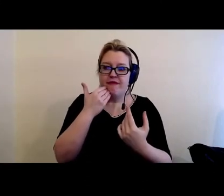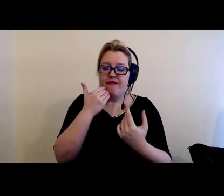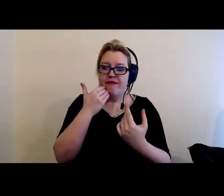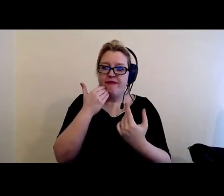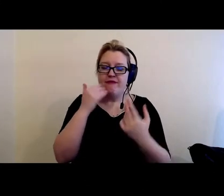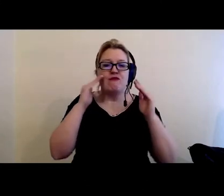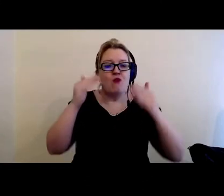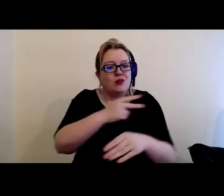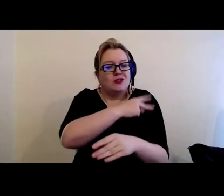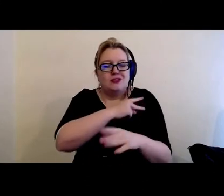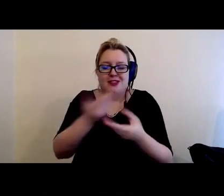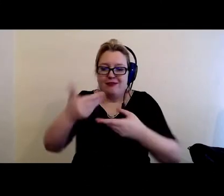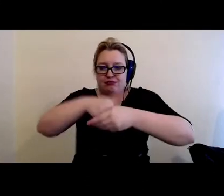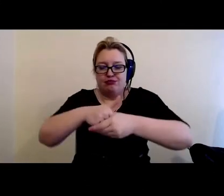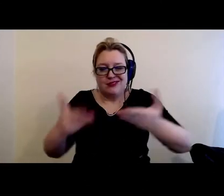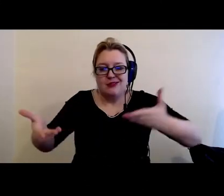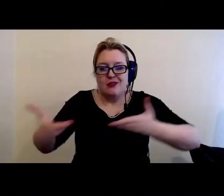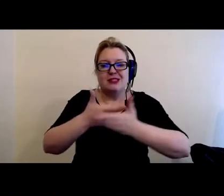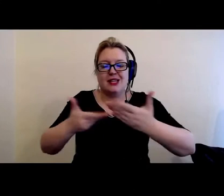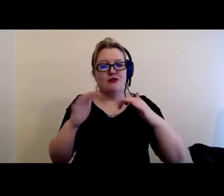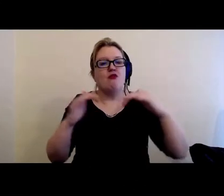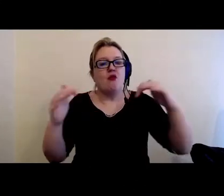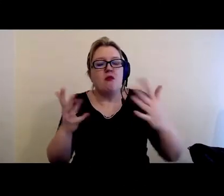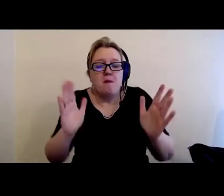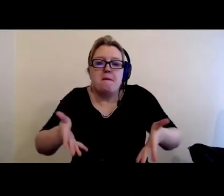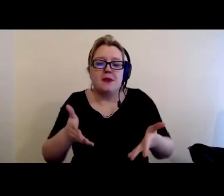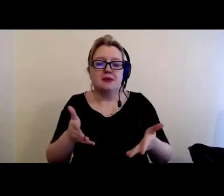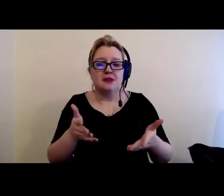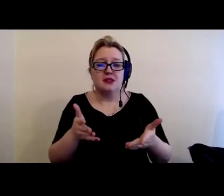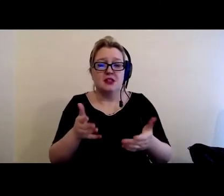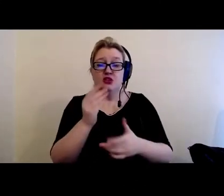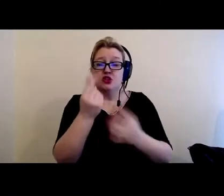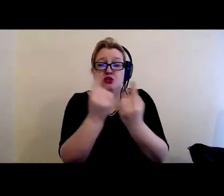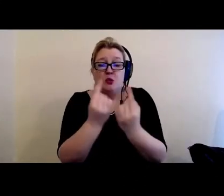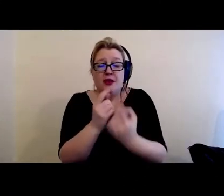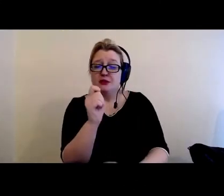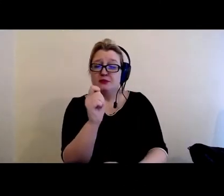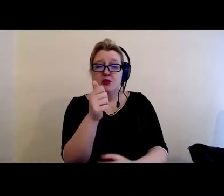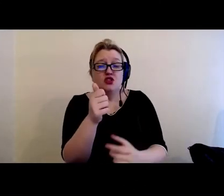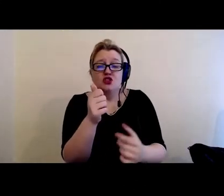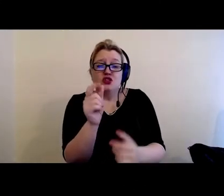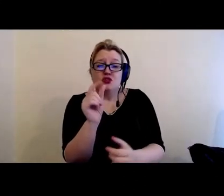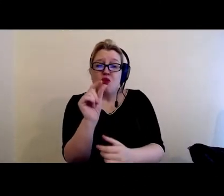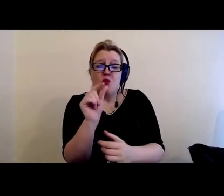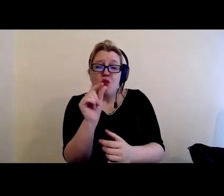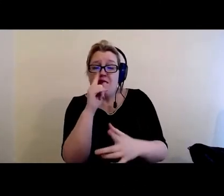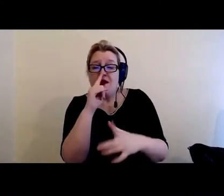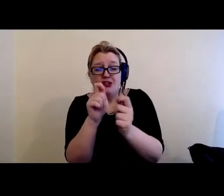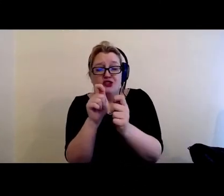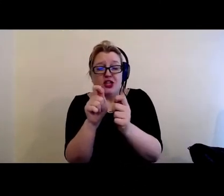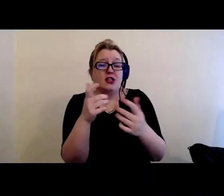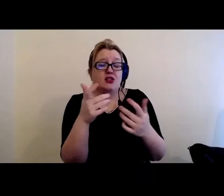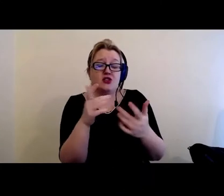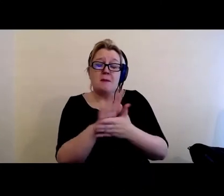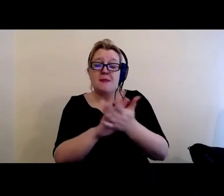as you say, some of the things are small, then they don't require a lot of investment of money. They're just paying attention to the things that make a difference to people's